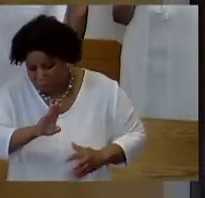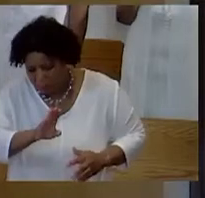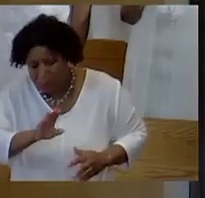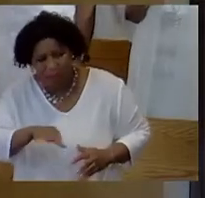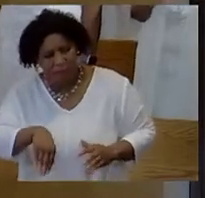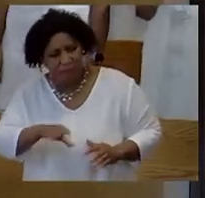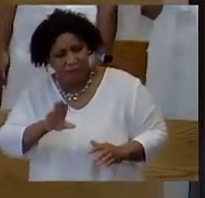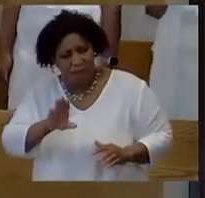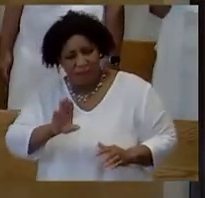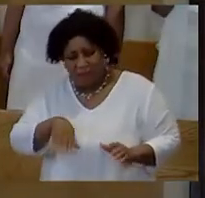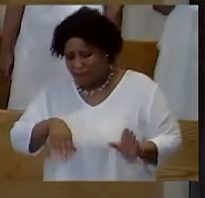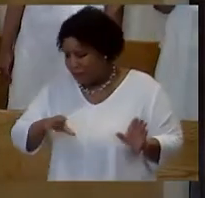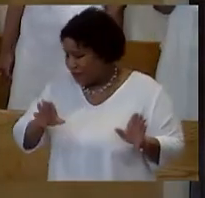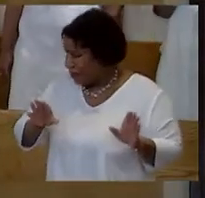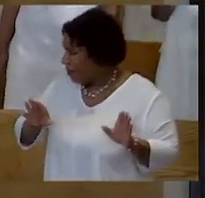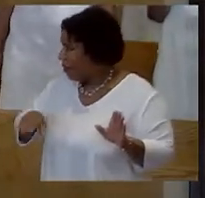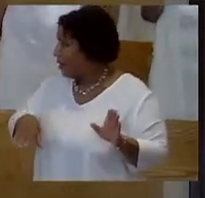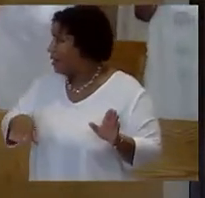Just call.